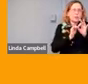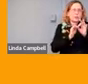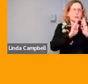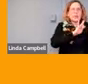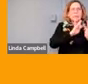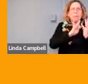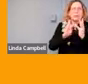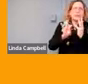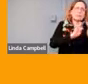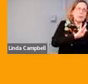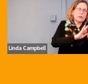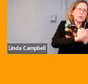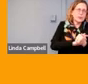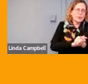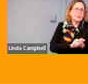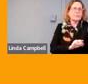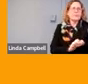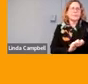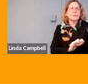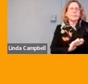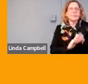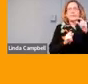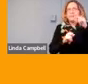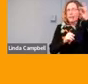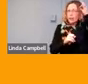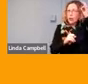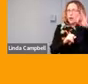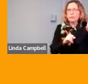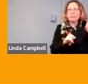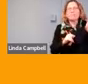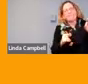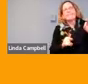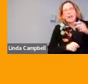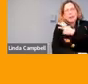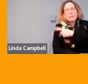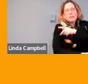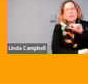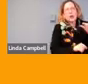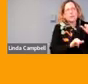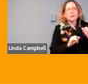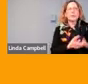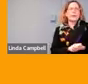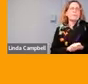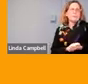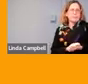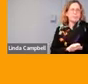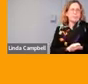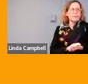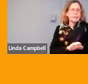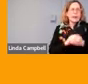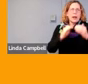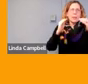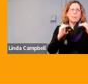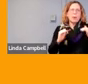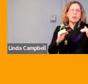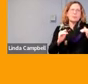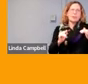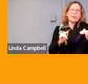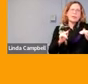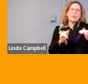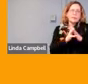who's involved and who would have to pay any of those prices involved. It would be maybe federal government, of course, and maybe provincial government. It would